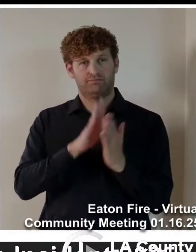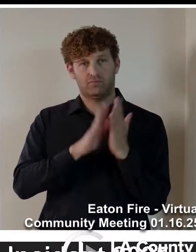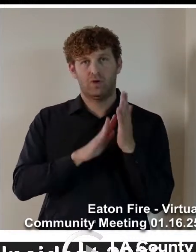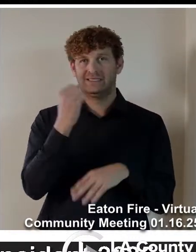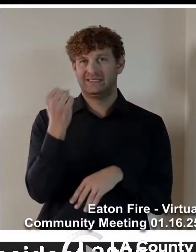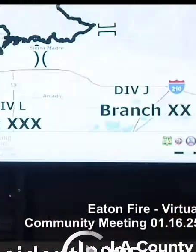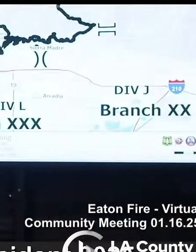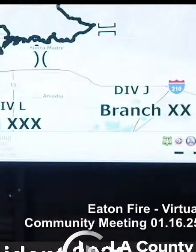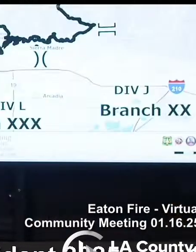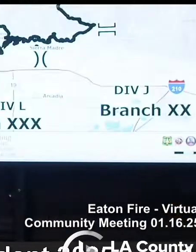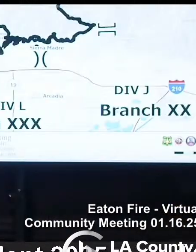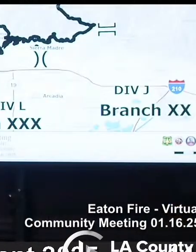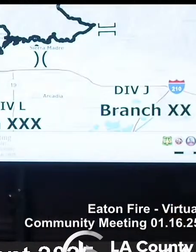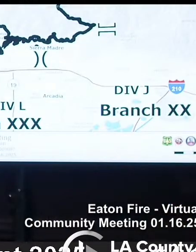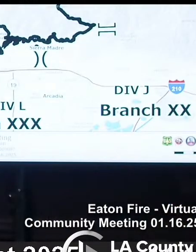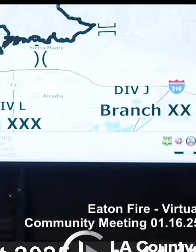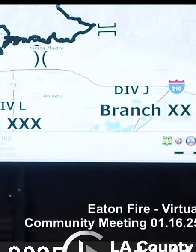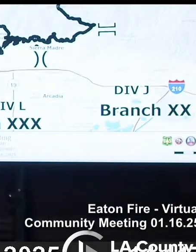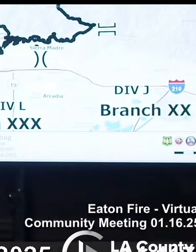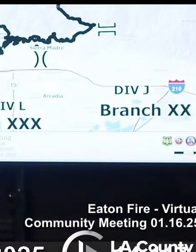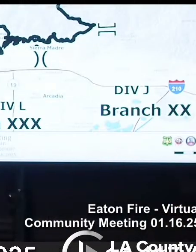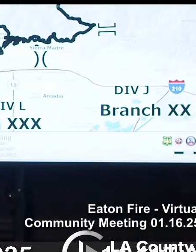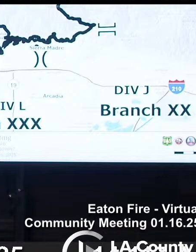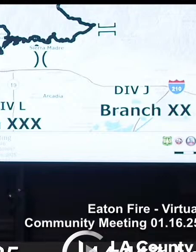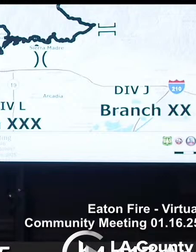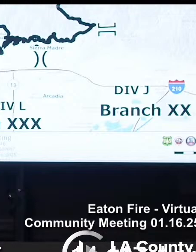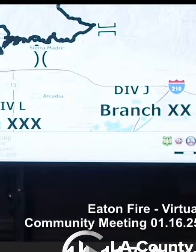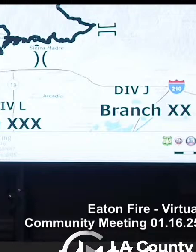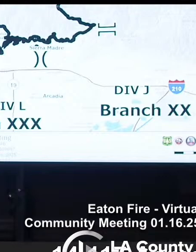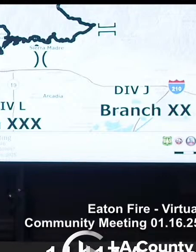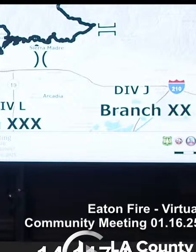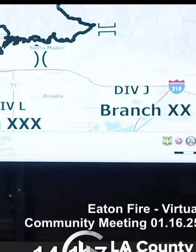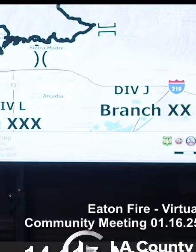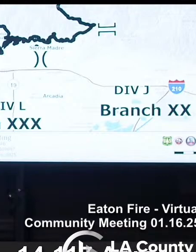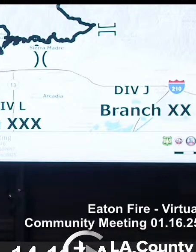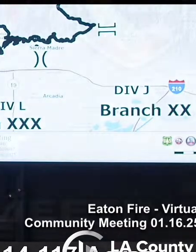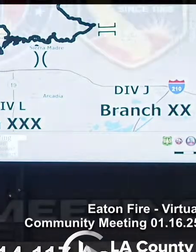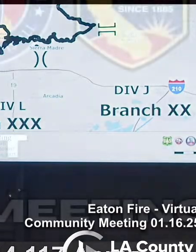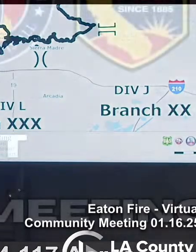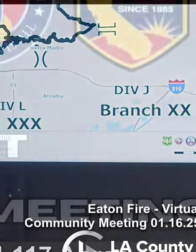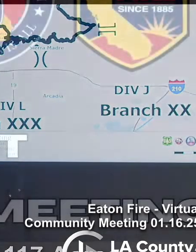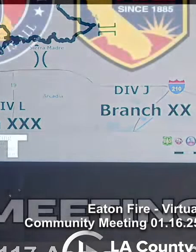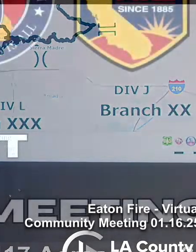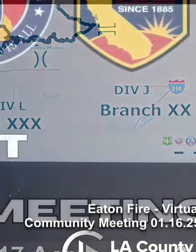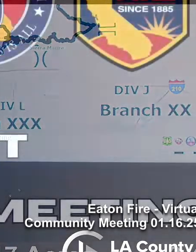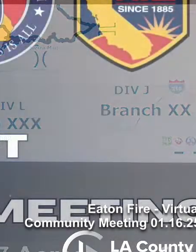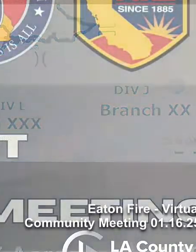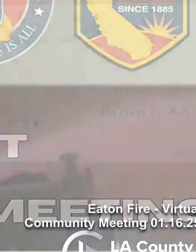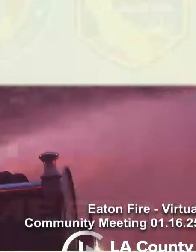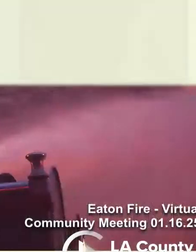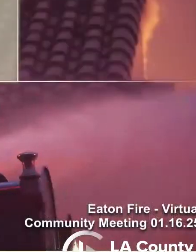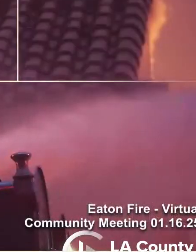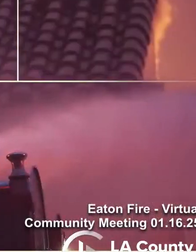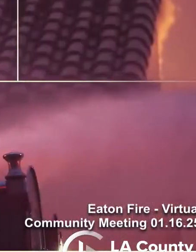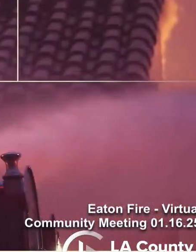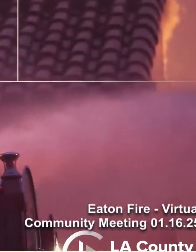to be determined at that time, and we'll keep you updated. Thank you for joining us, and have a good day.